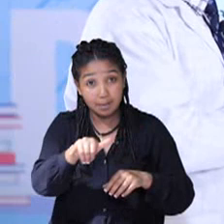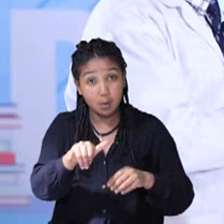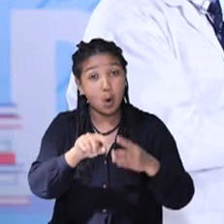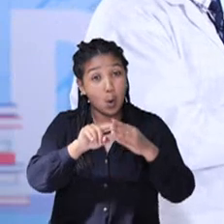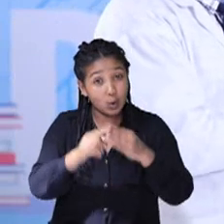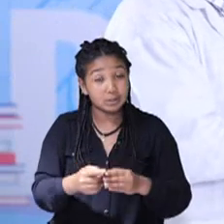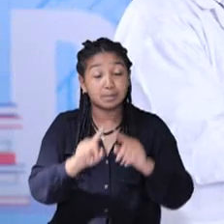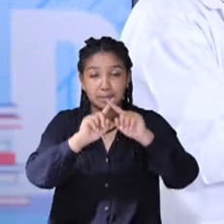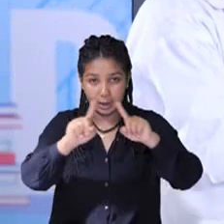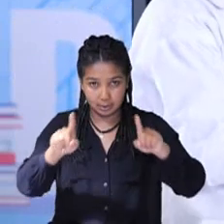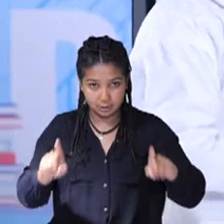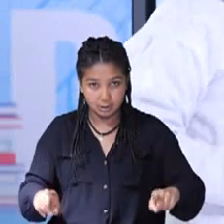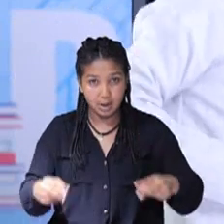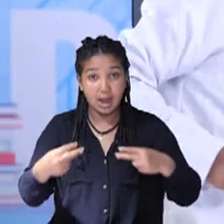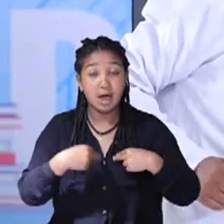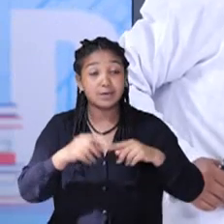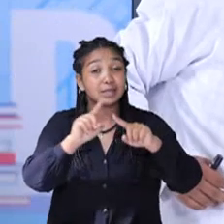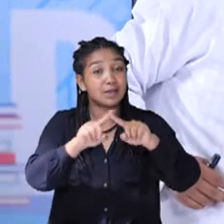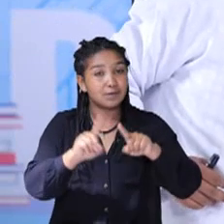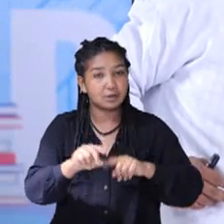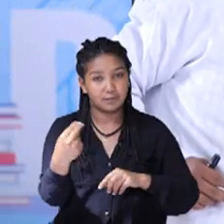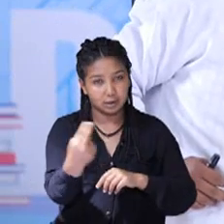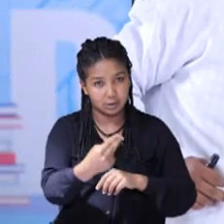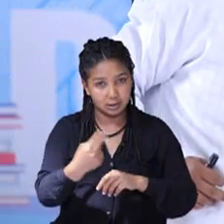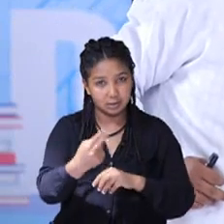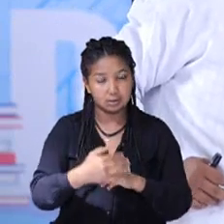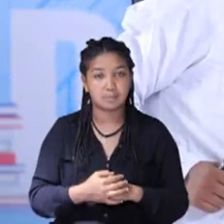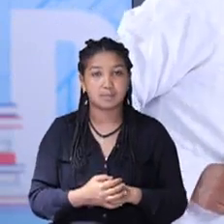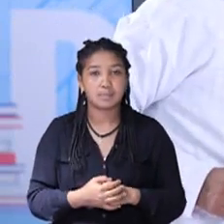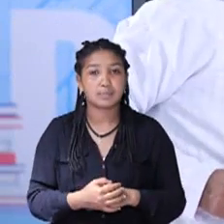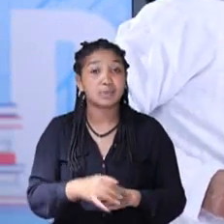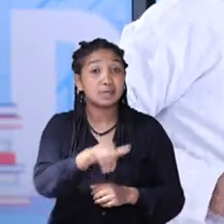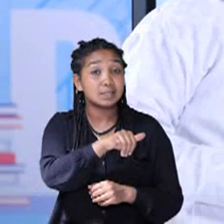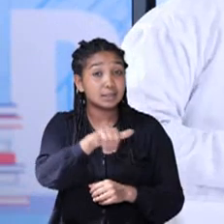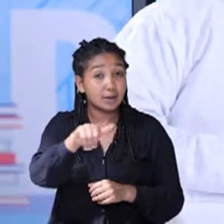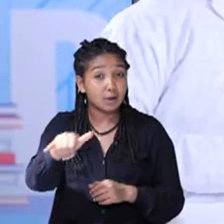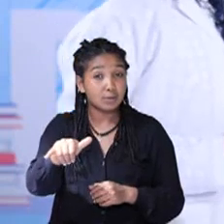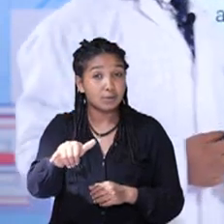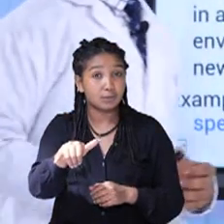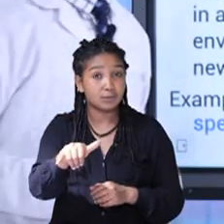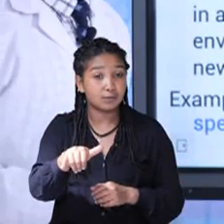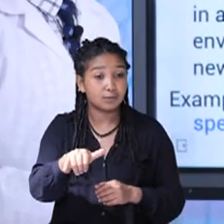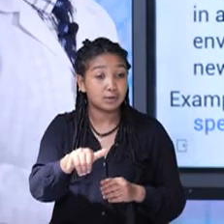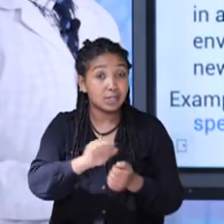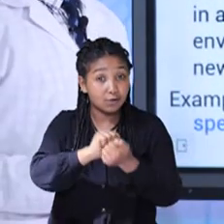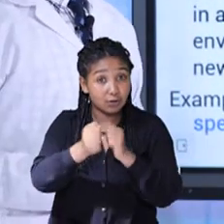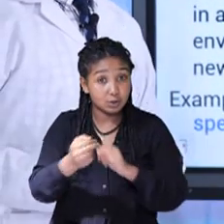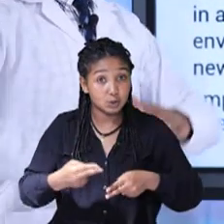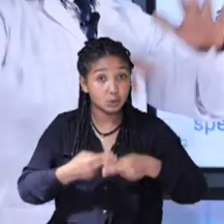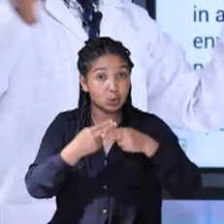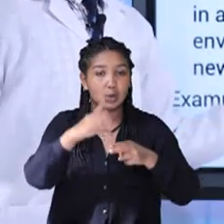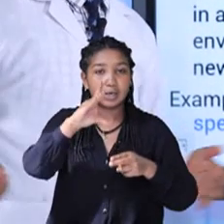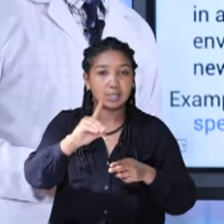origin, but having different functions. Such kind of evolution is